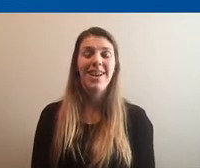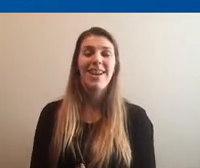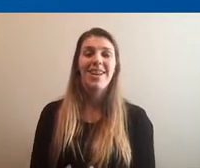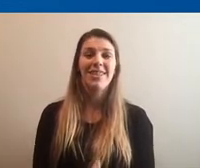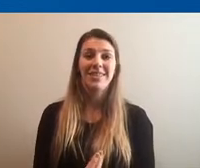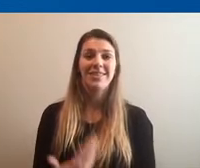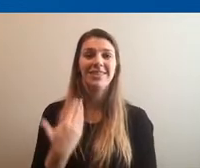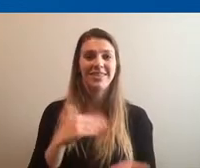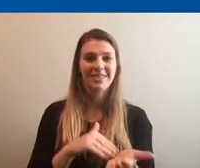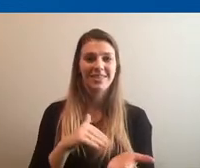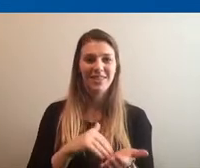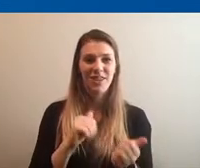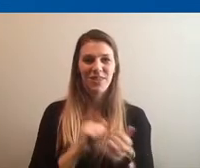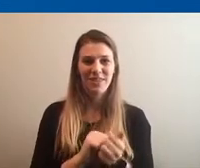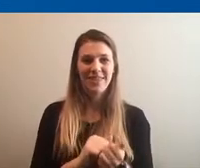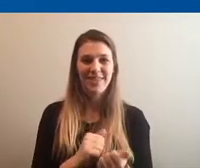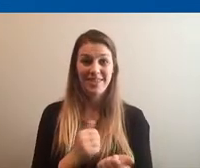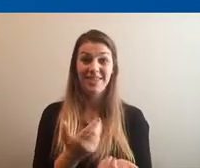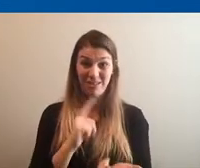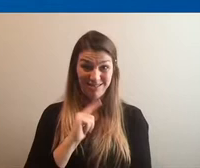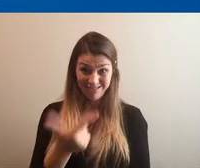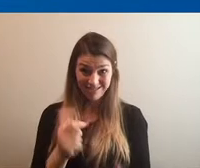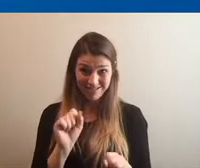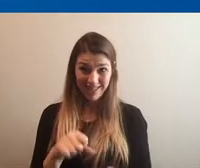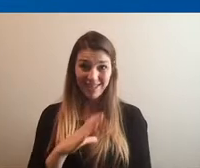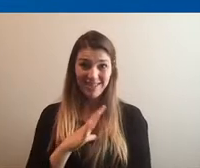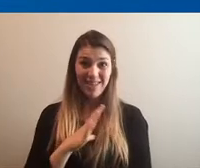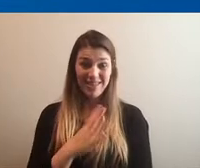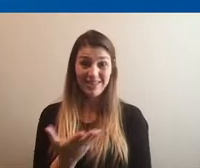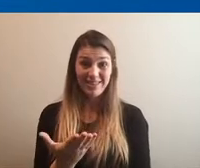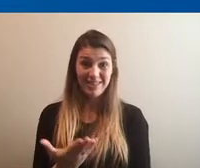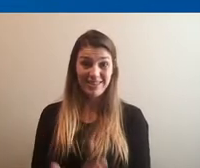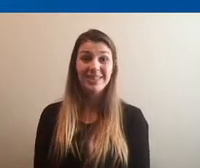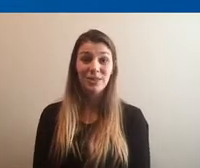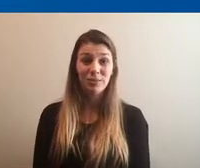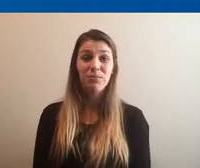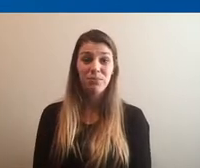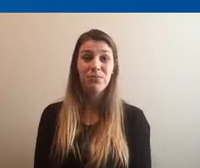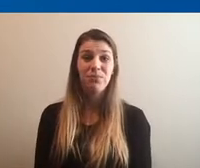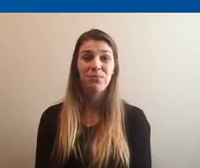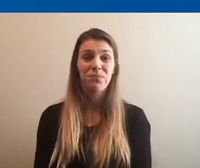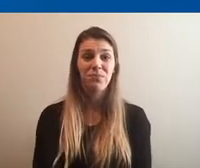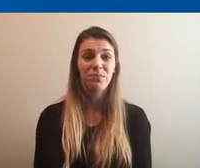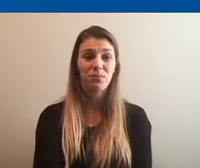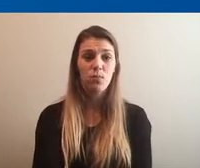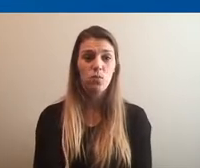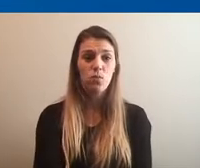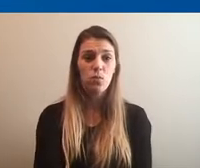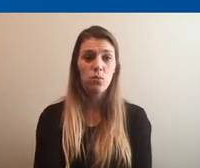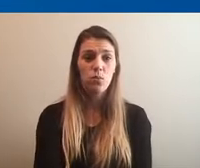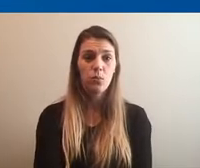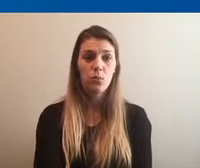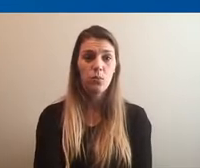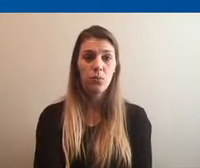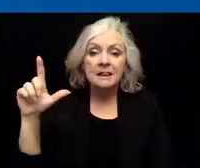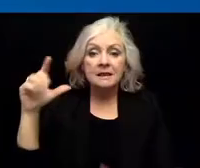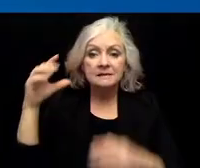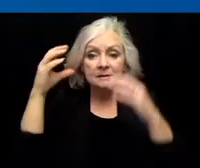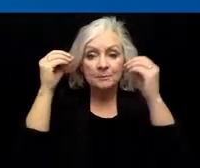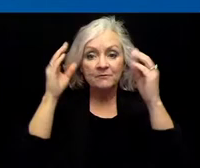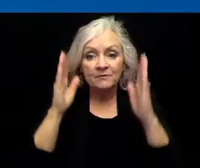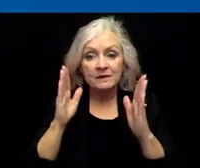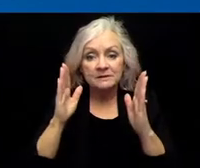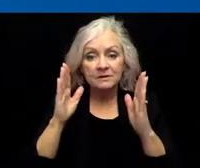Vikram Patel. Dr. Patel is a professor of global health and Wellcome Trust